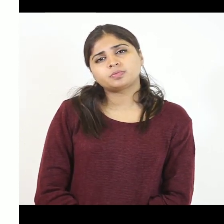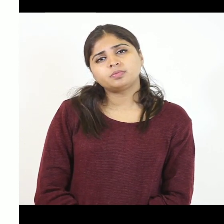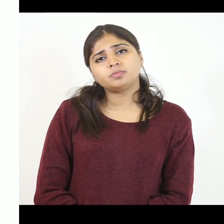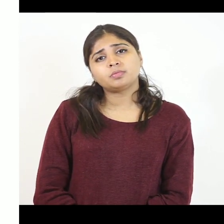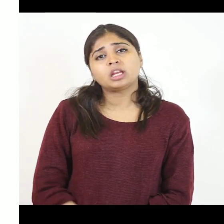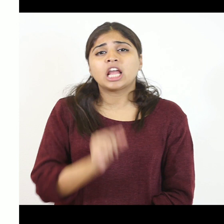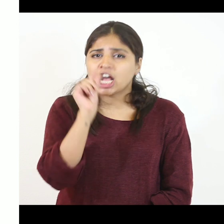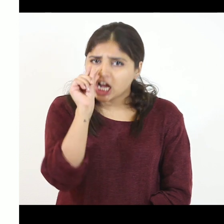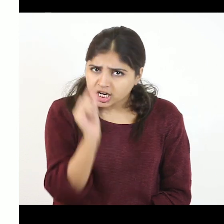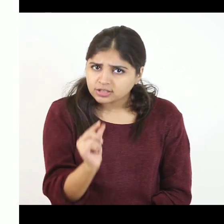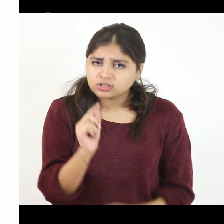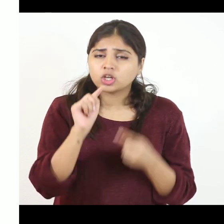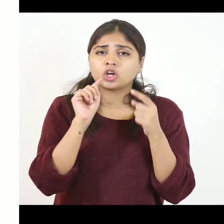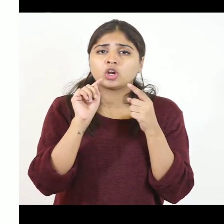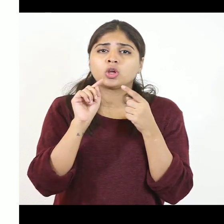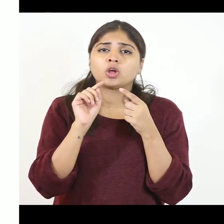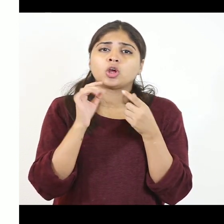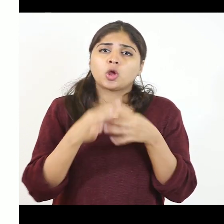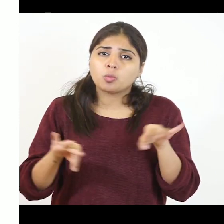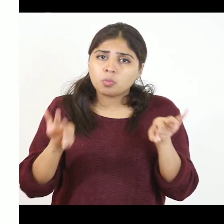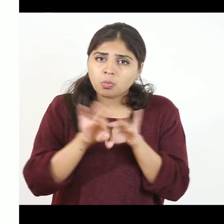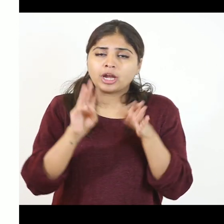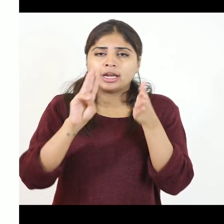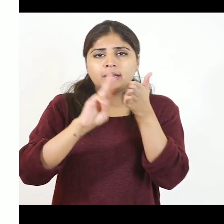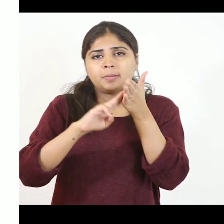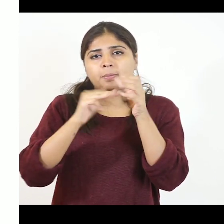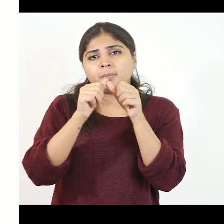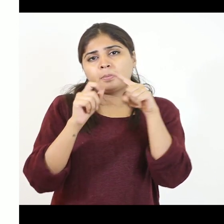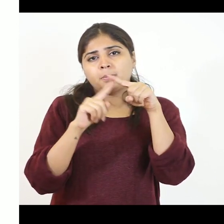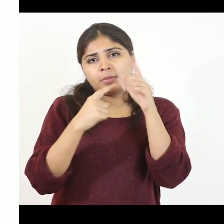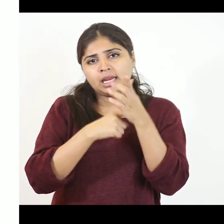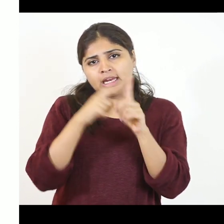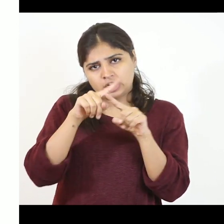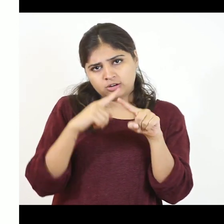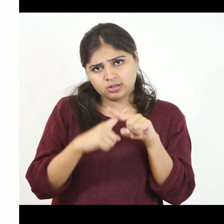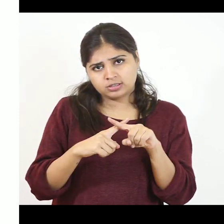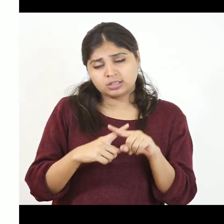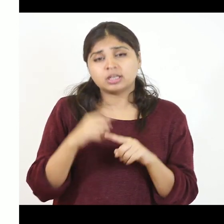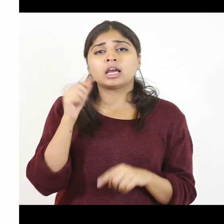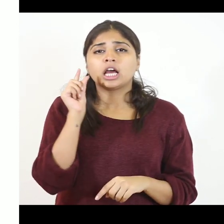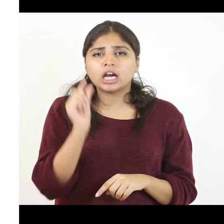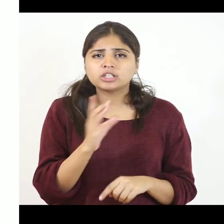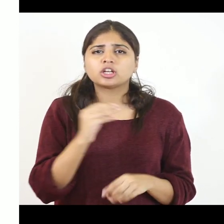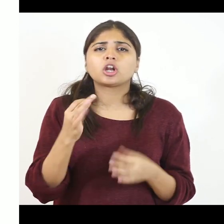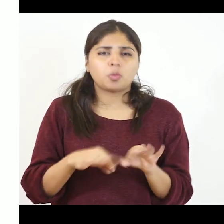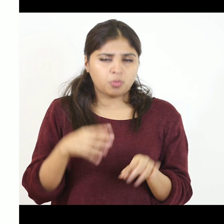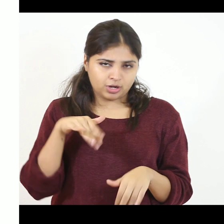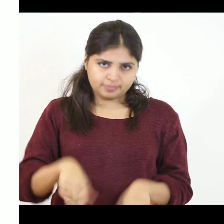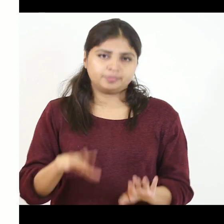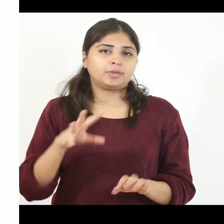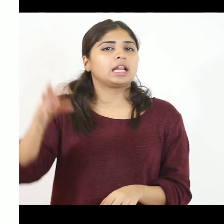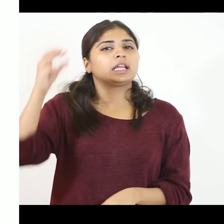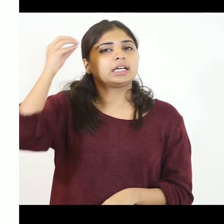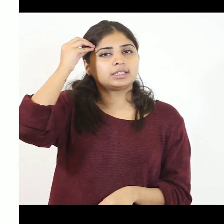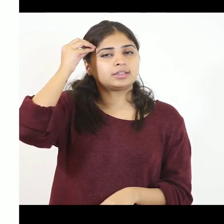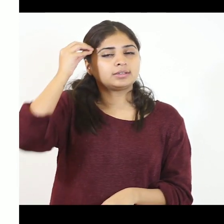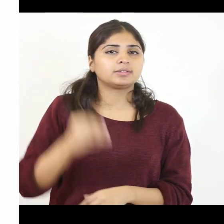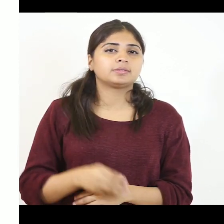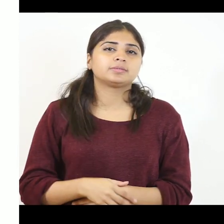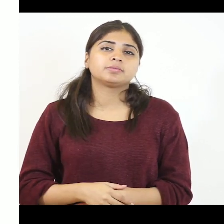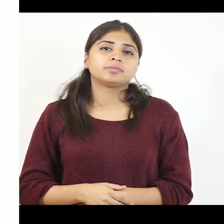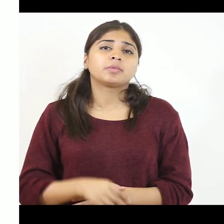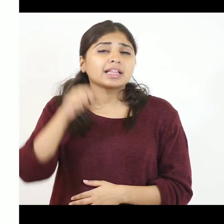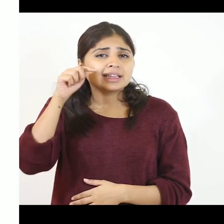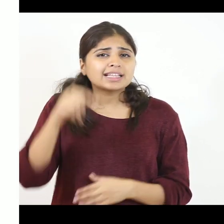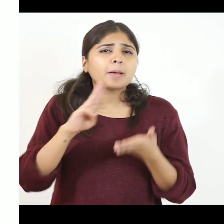Urgent and important matrix. Let's learn about urgent and important matrix. This matrix